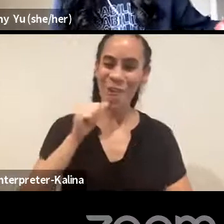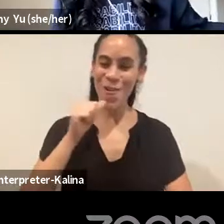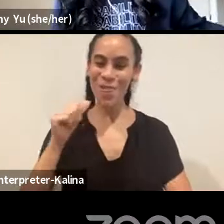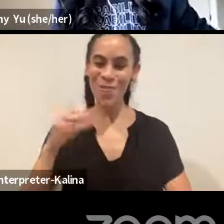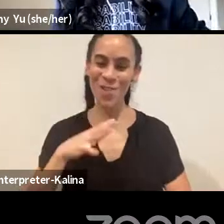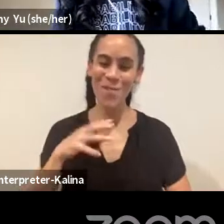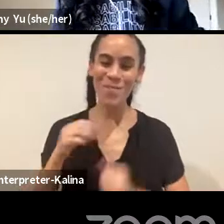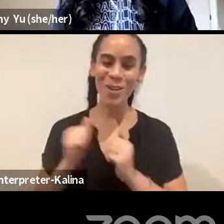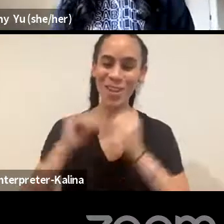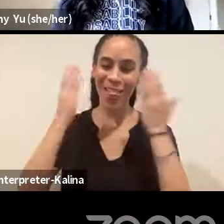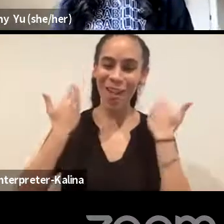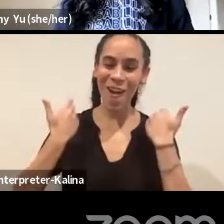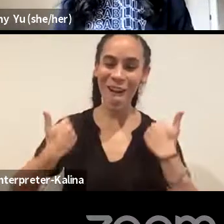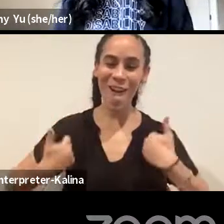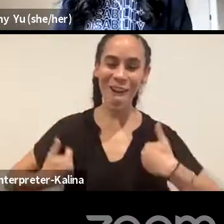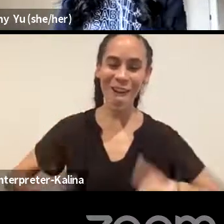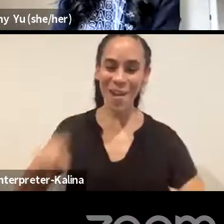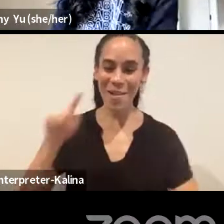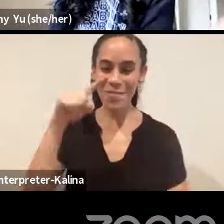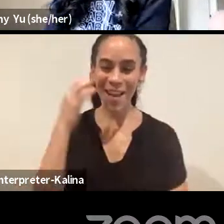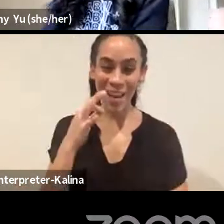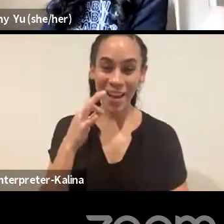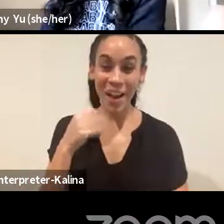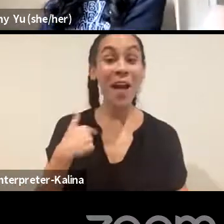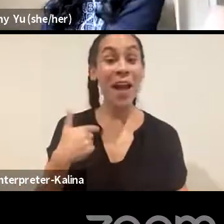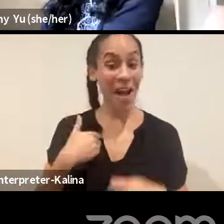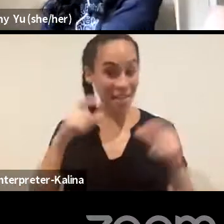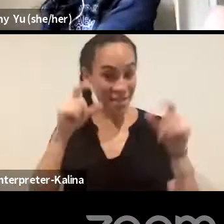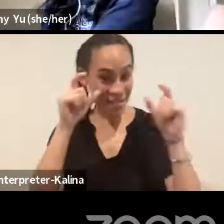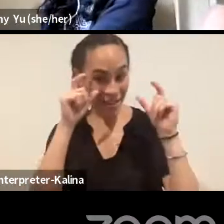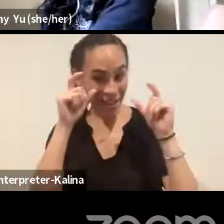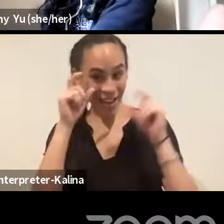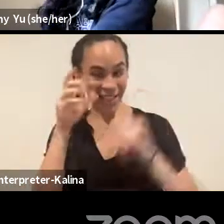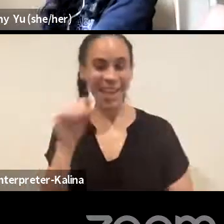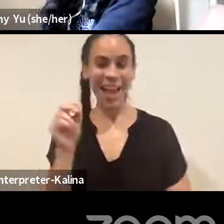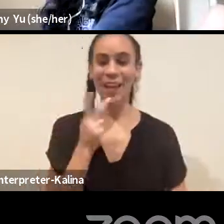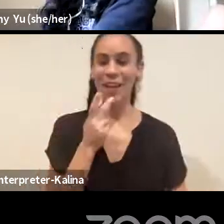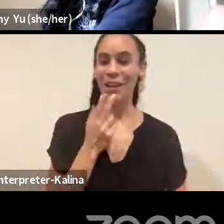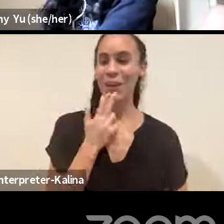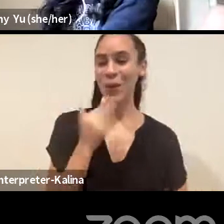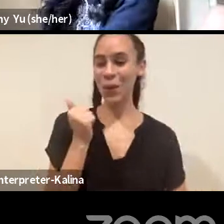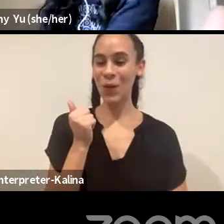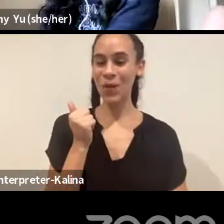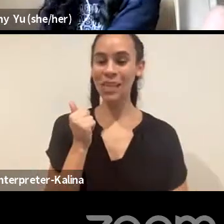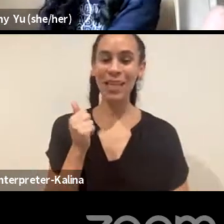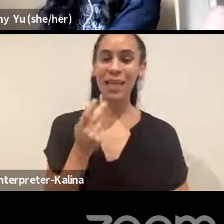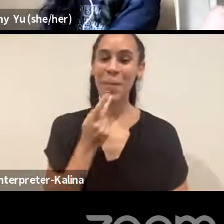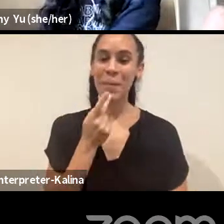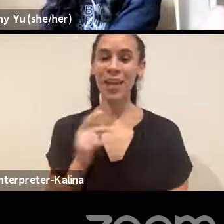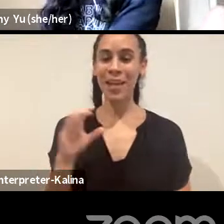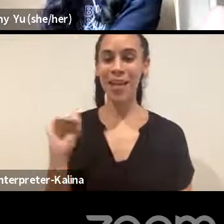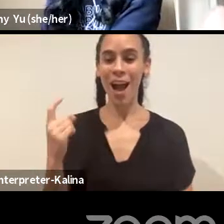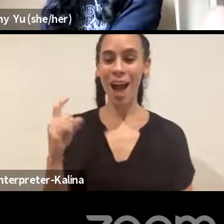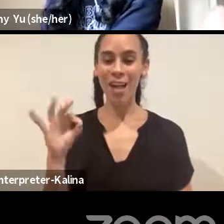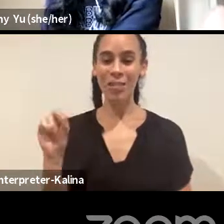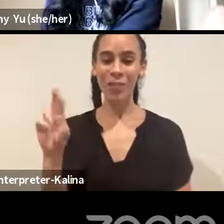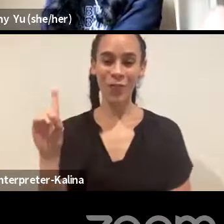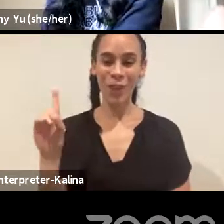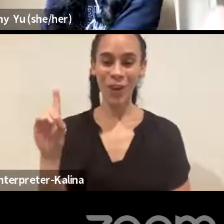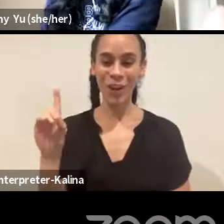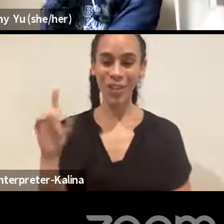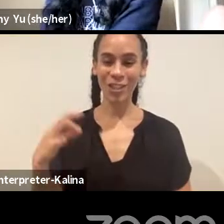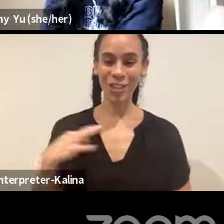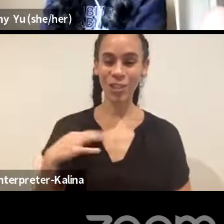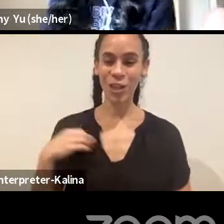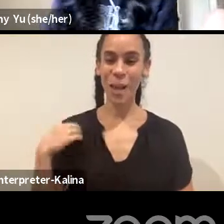long black hair. Got some glasses on and a cute pink Oxford shirt so I can pop my collar.